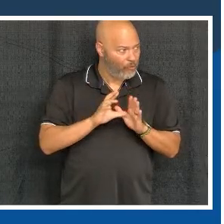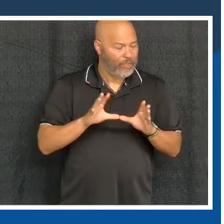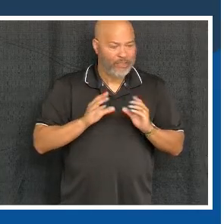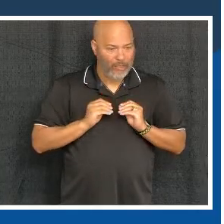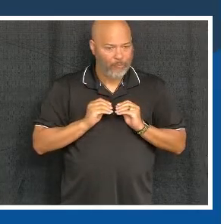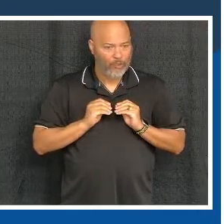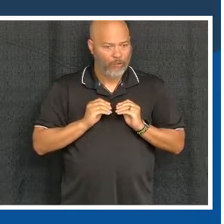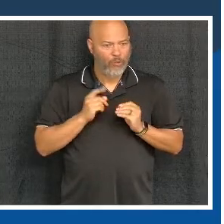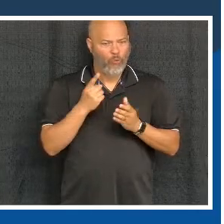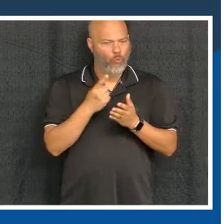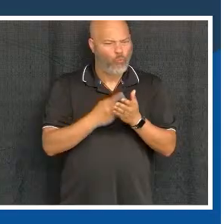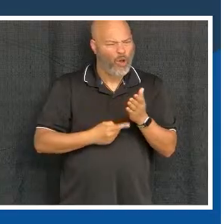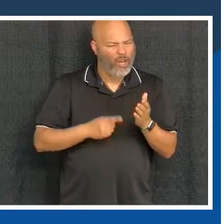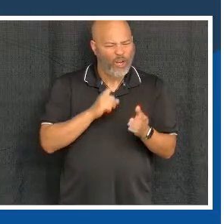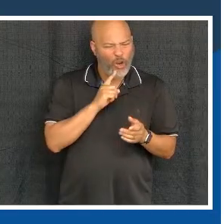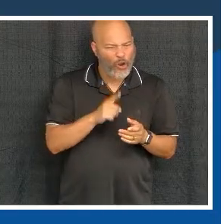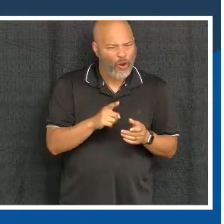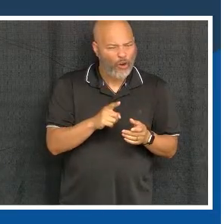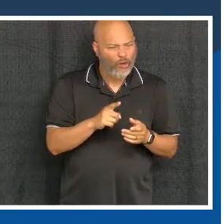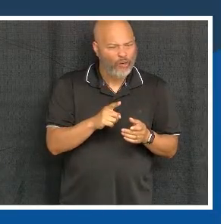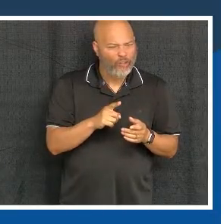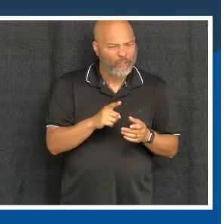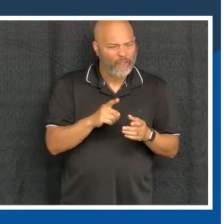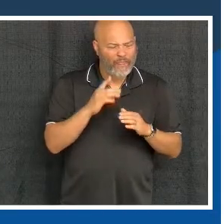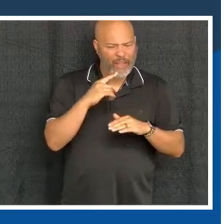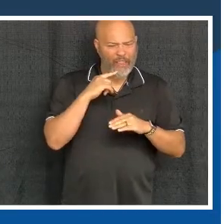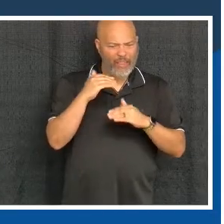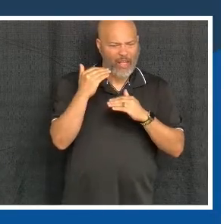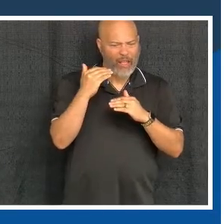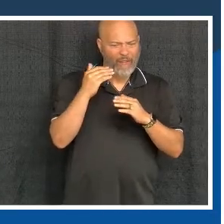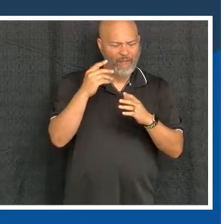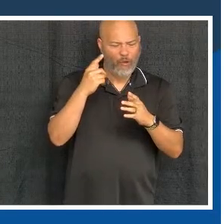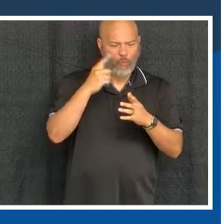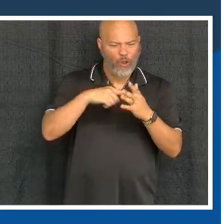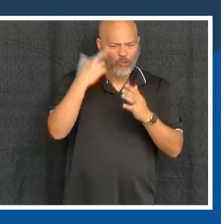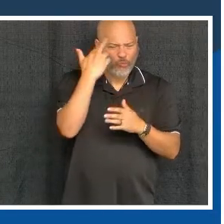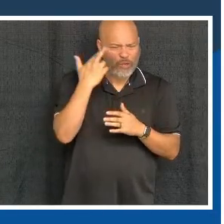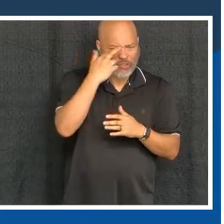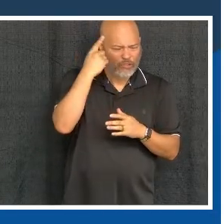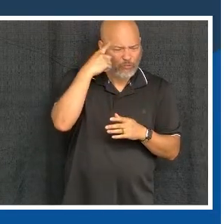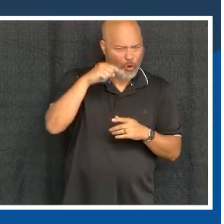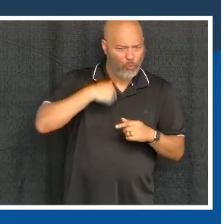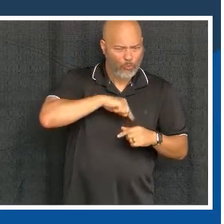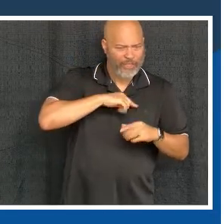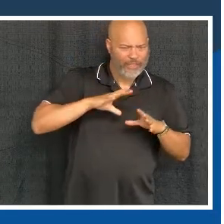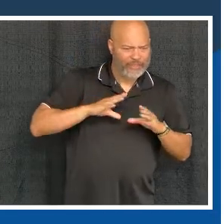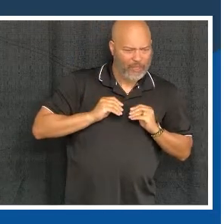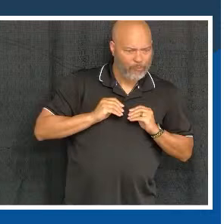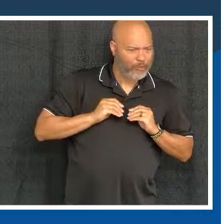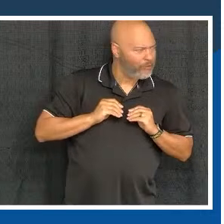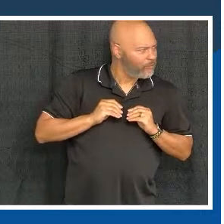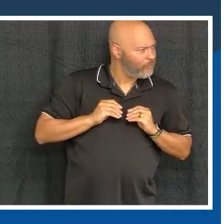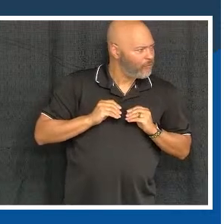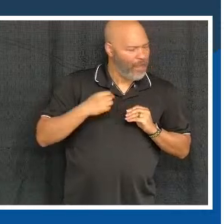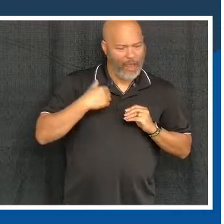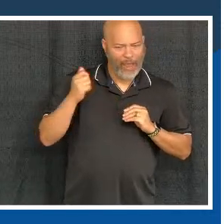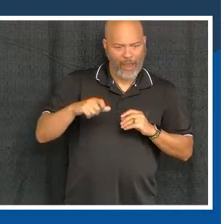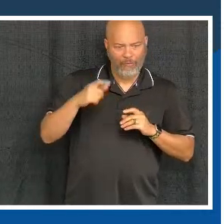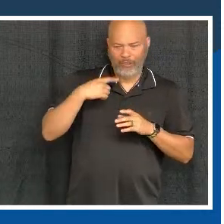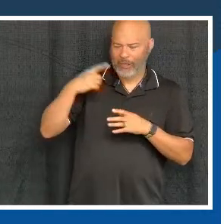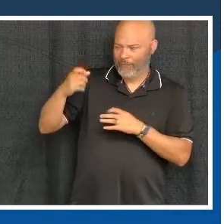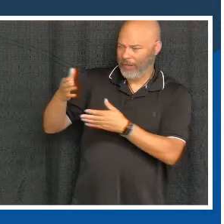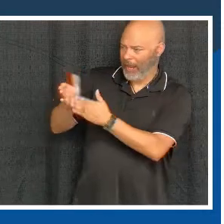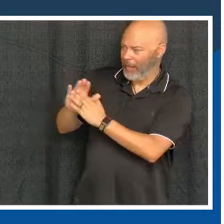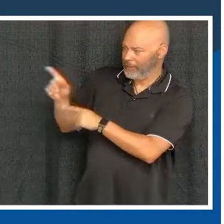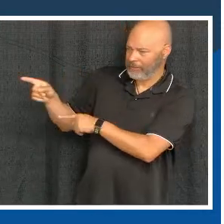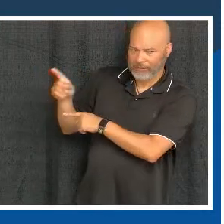accepted, what are the limiting factors of saying we accept it? I'm going to have to defer to the street department to